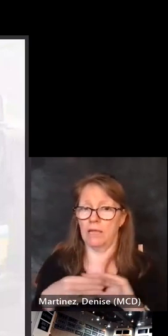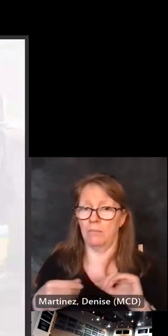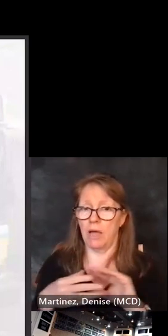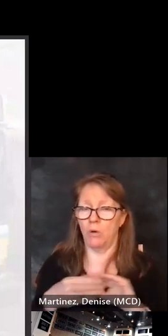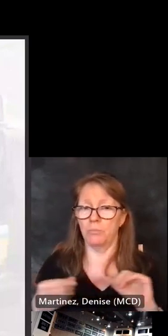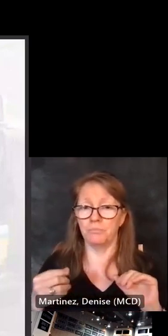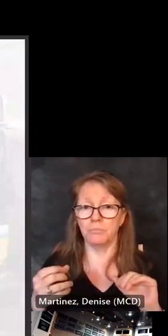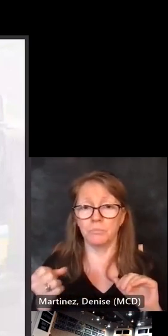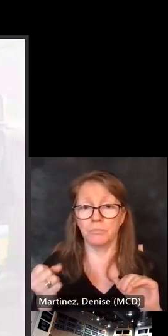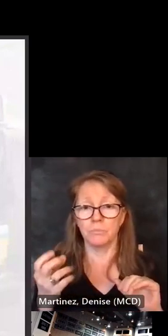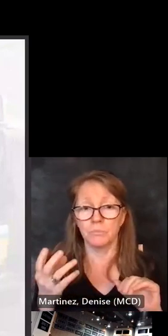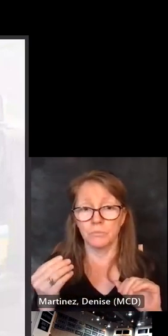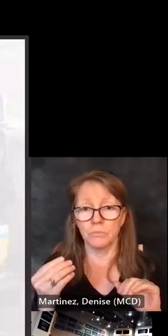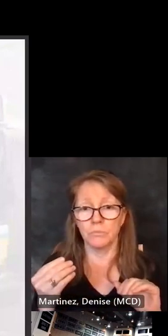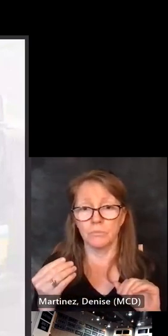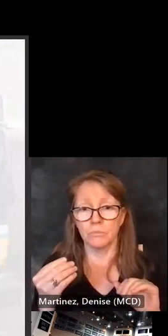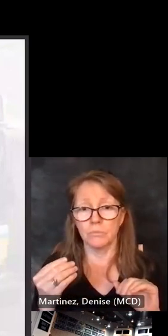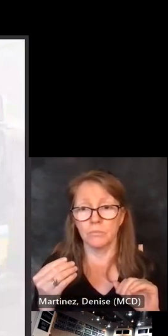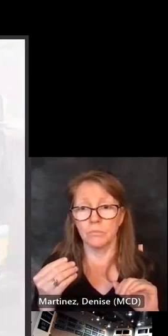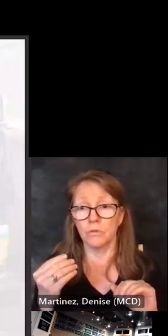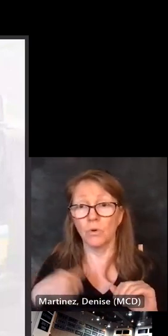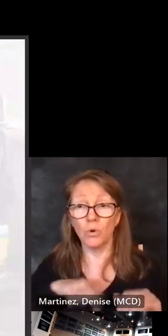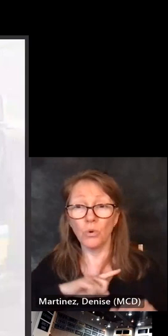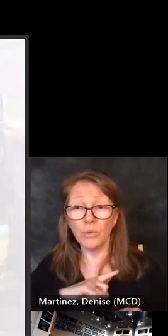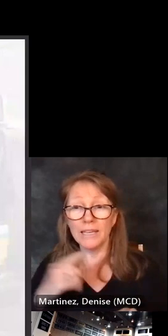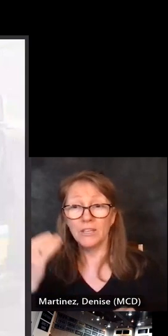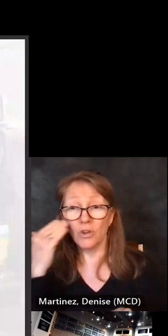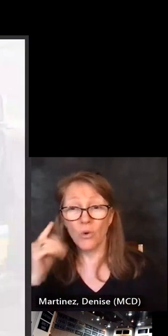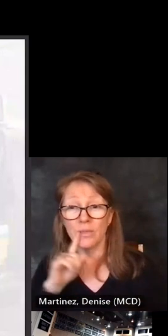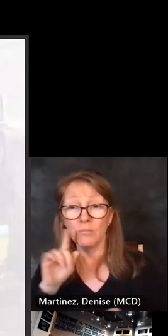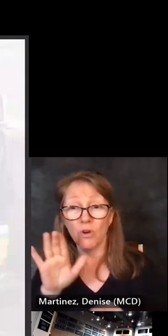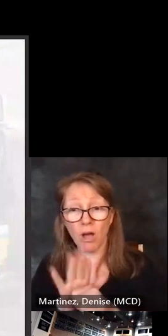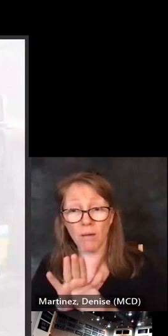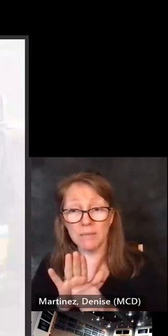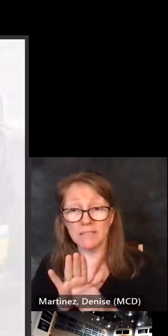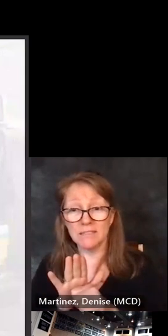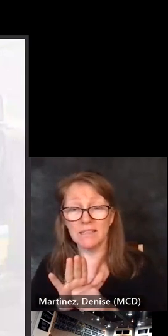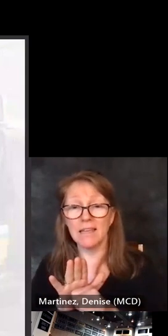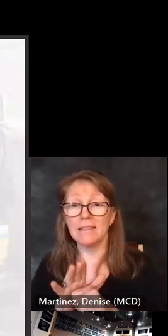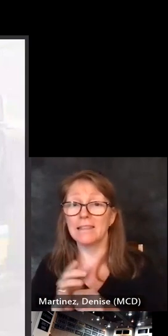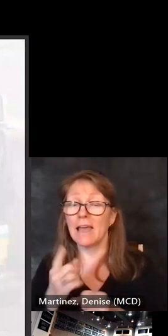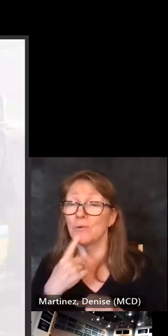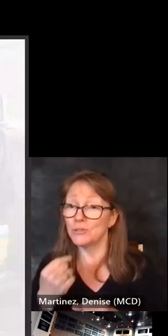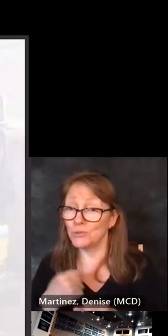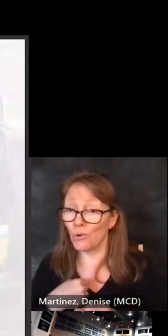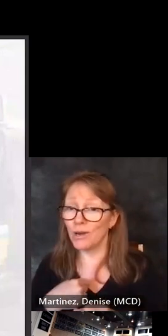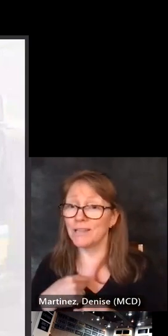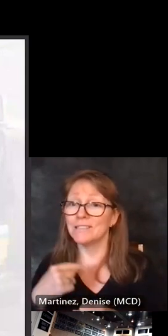I won't go through the history. We know the promise. We know it was put out that we would get 8+ acres, at least